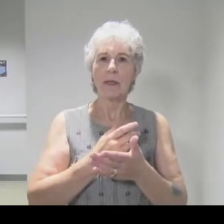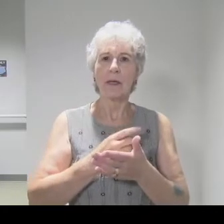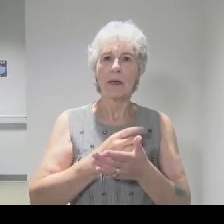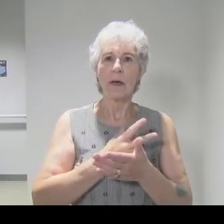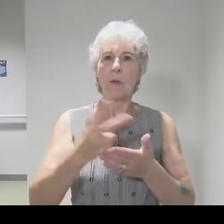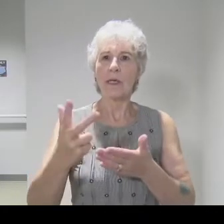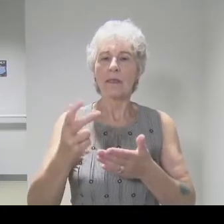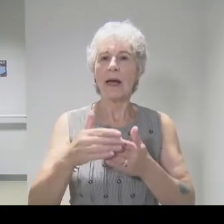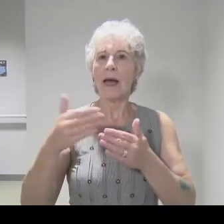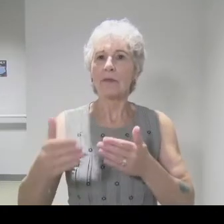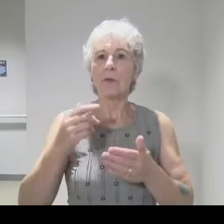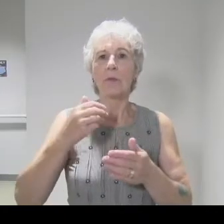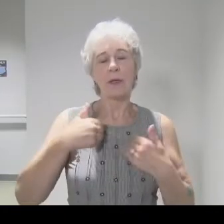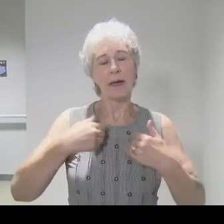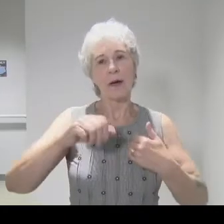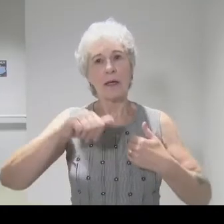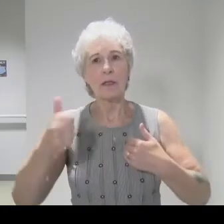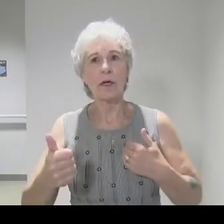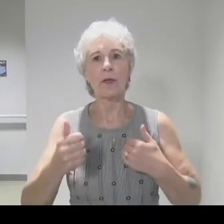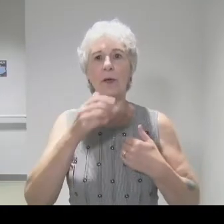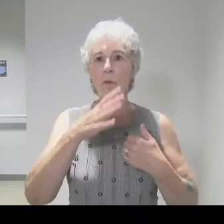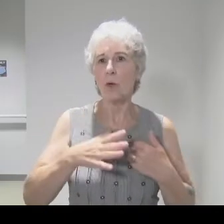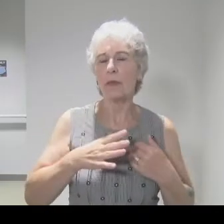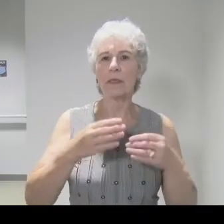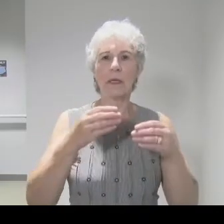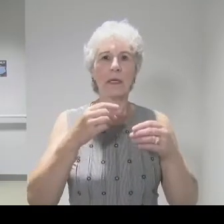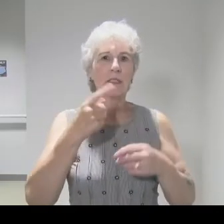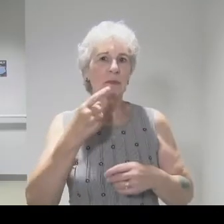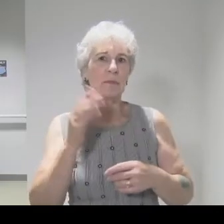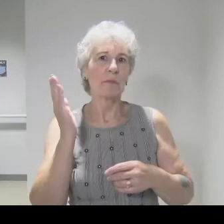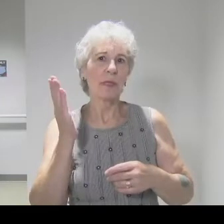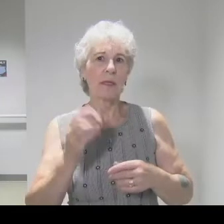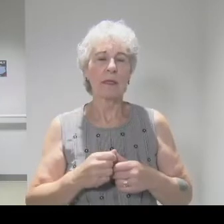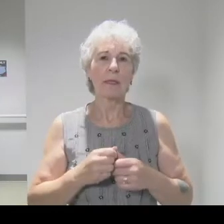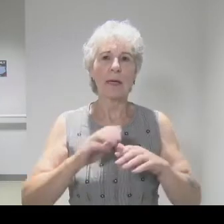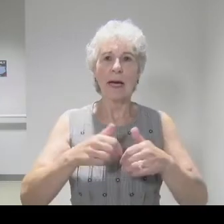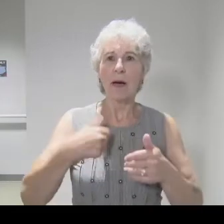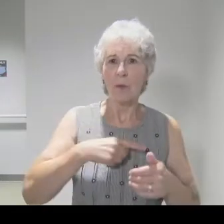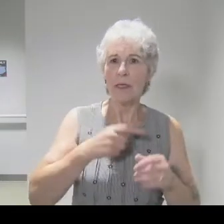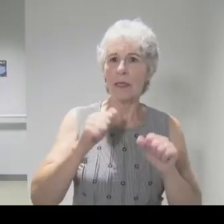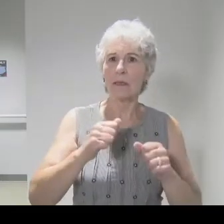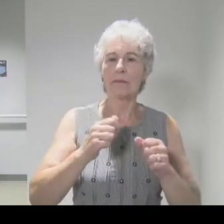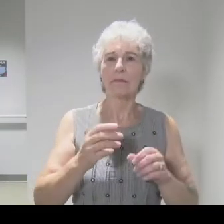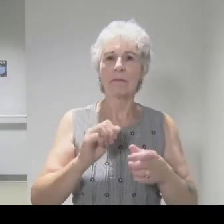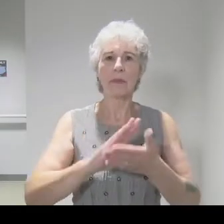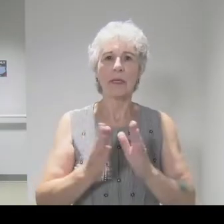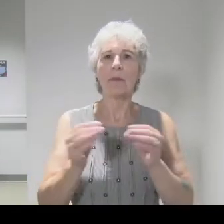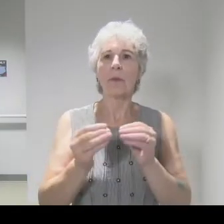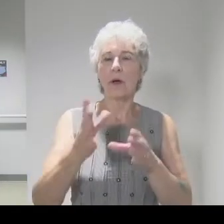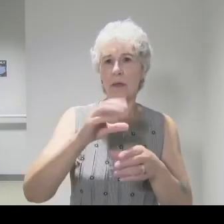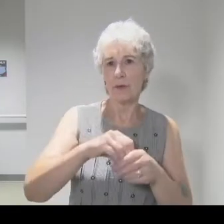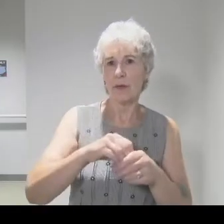survivor speak. She's going to be going into much more detail about it and how we become more involved. So when we come